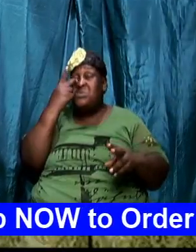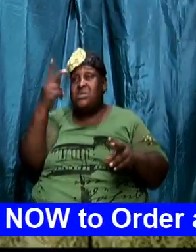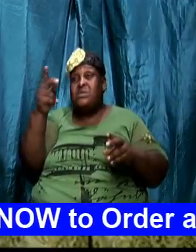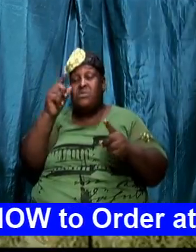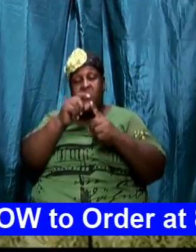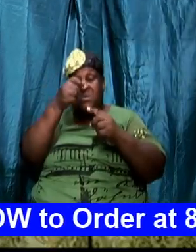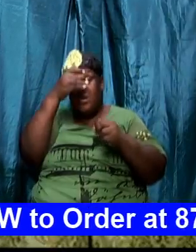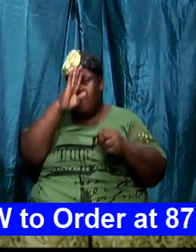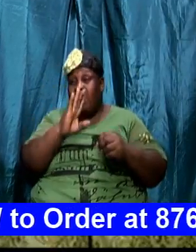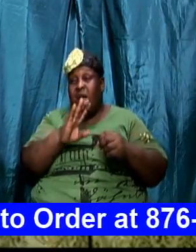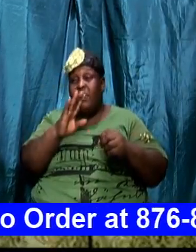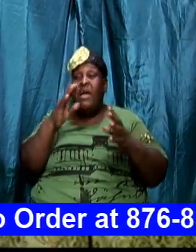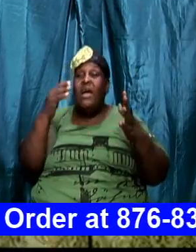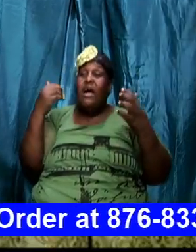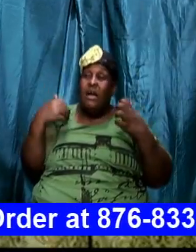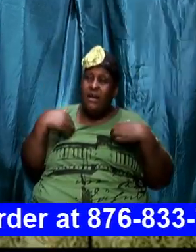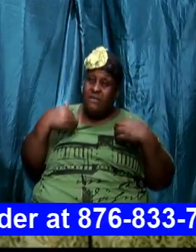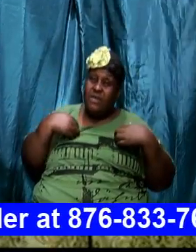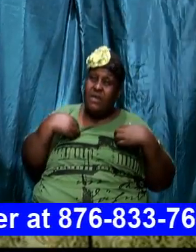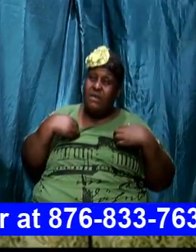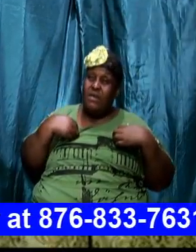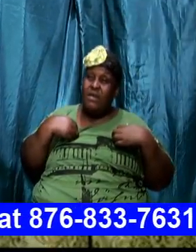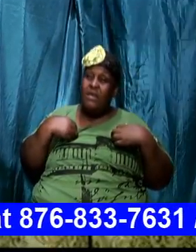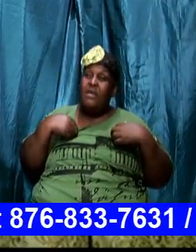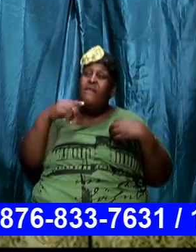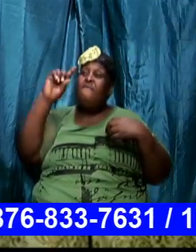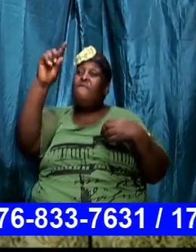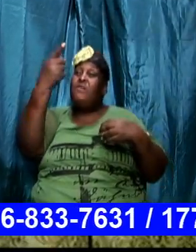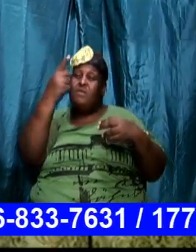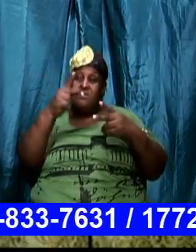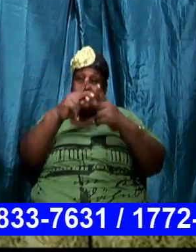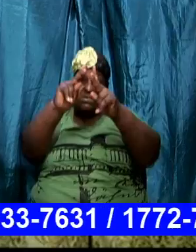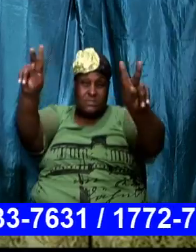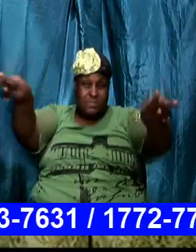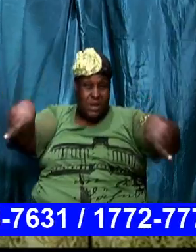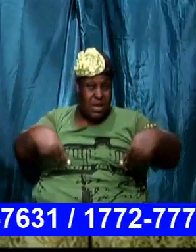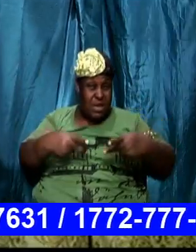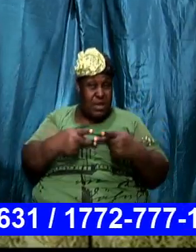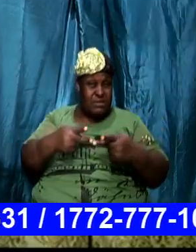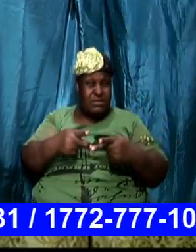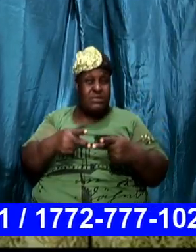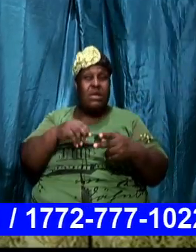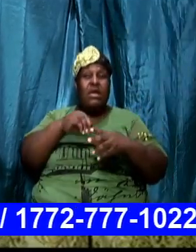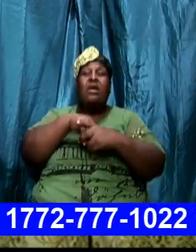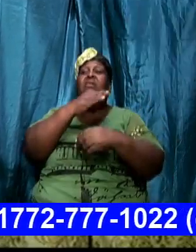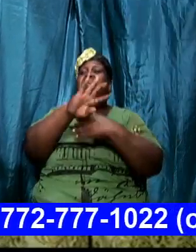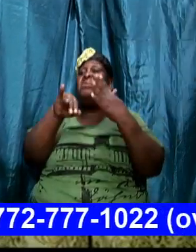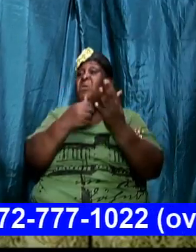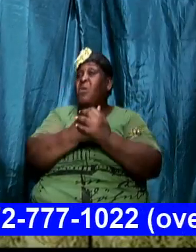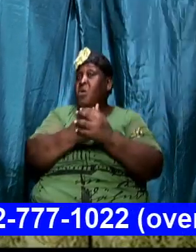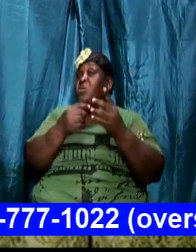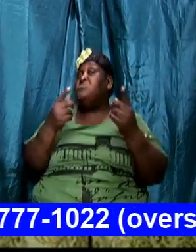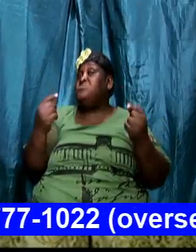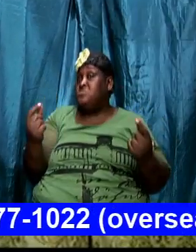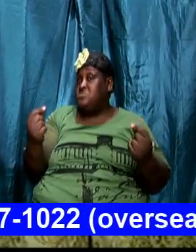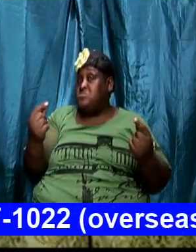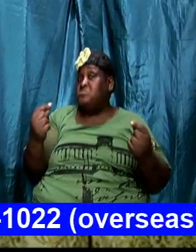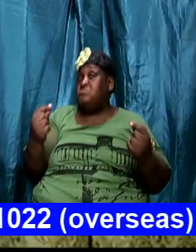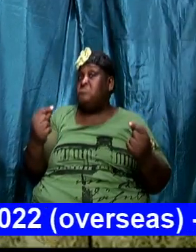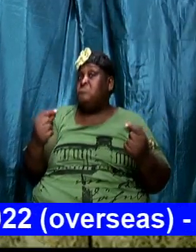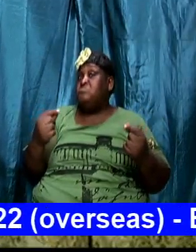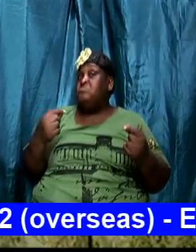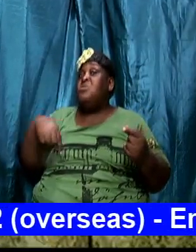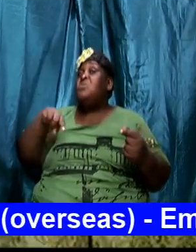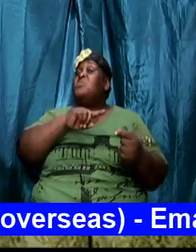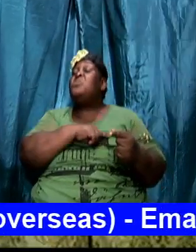God as having preeminence in all that we do, we are going